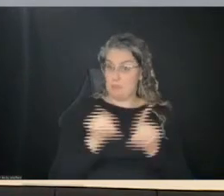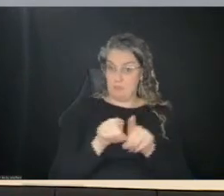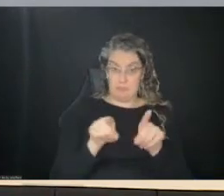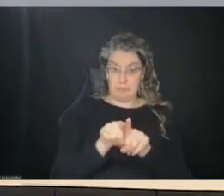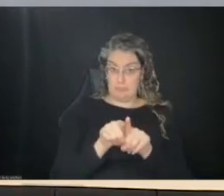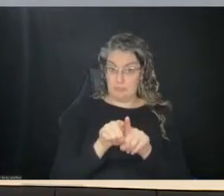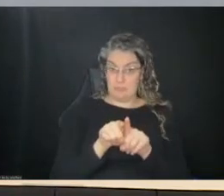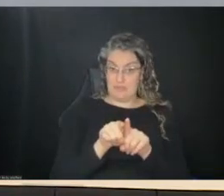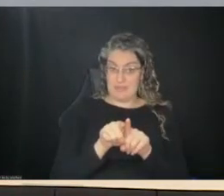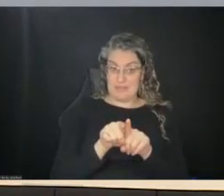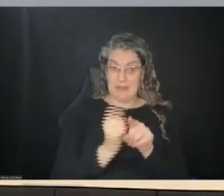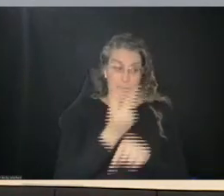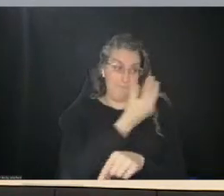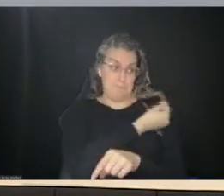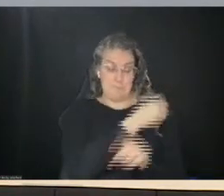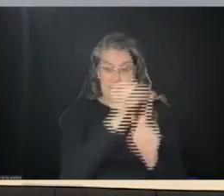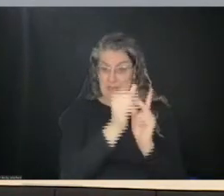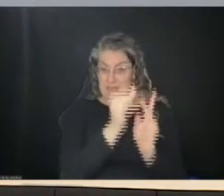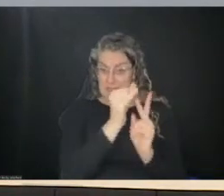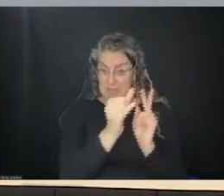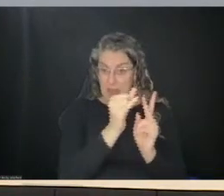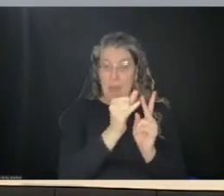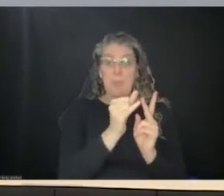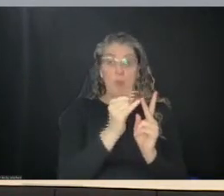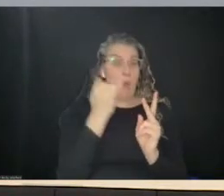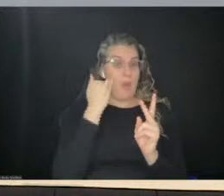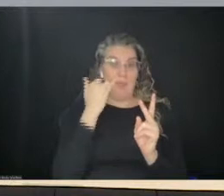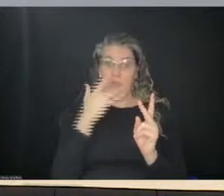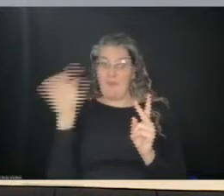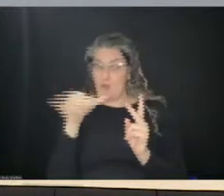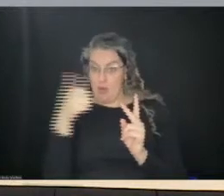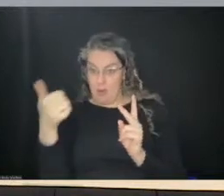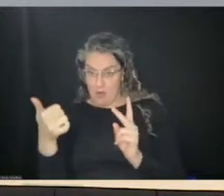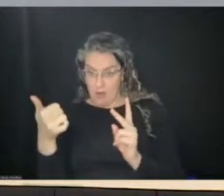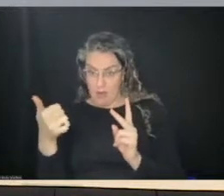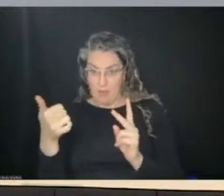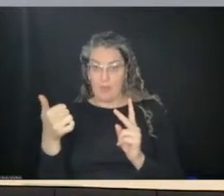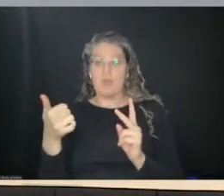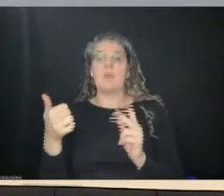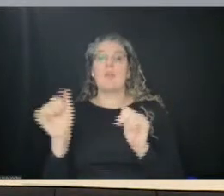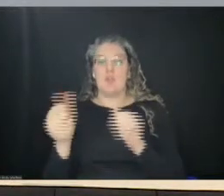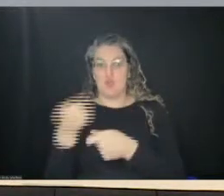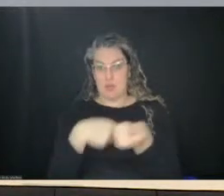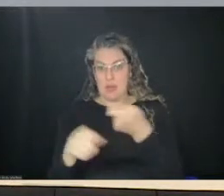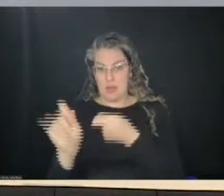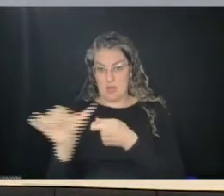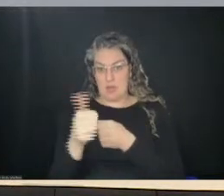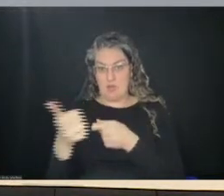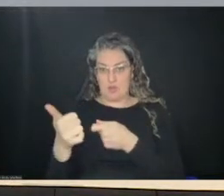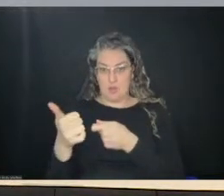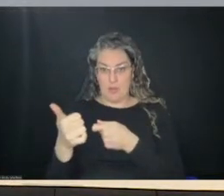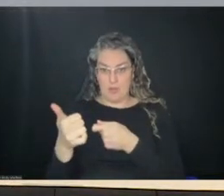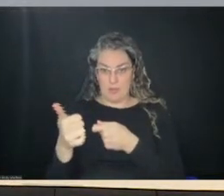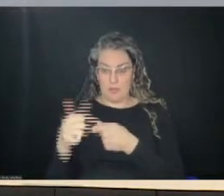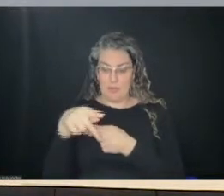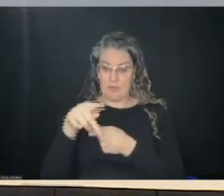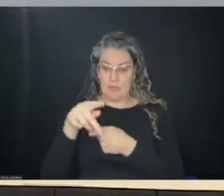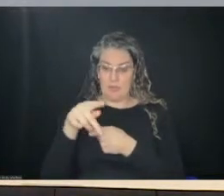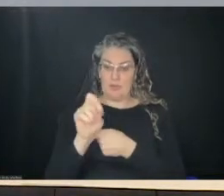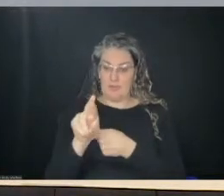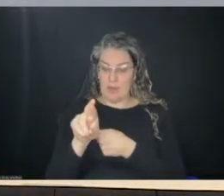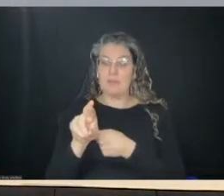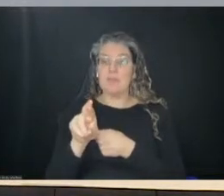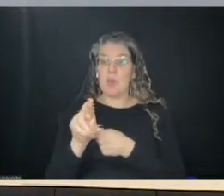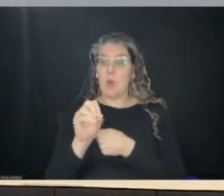pharmacy so that you're aware of the options for your second dose, but that there